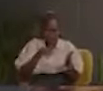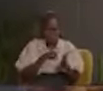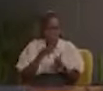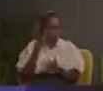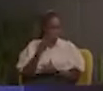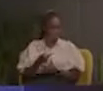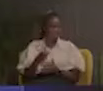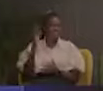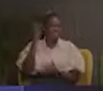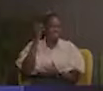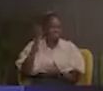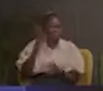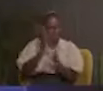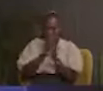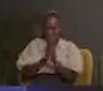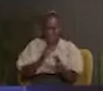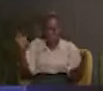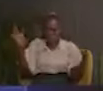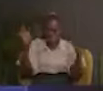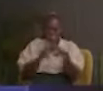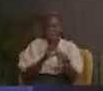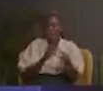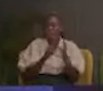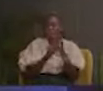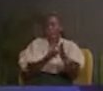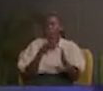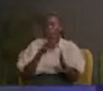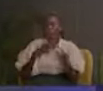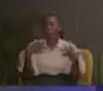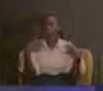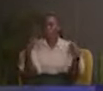faith connected to the manifestation of healing.